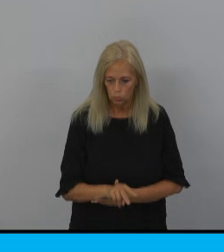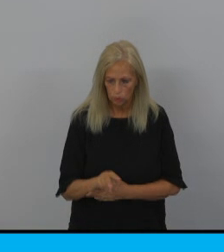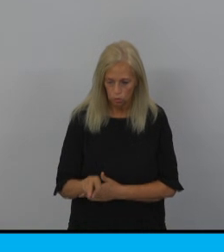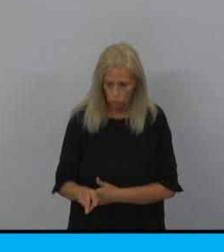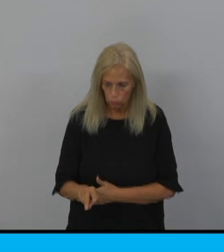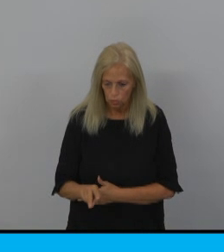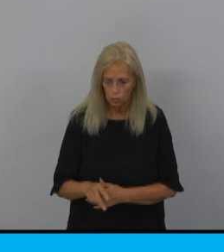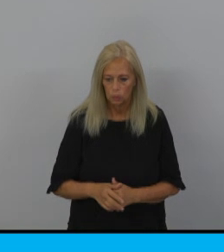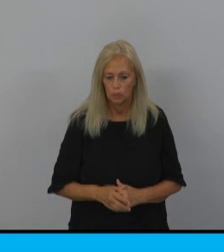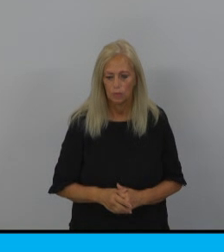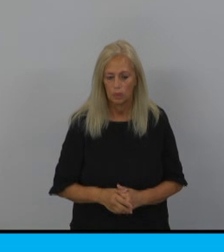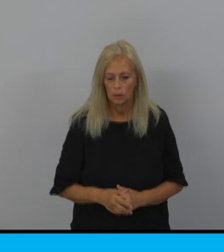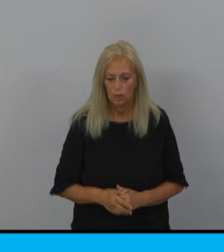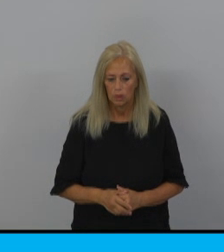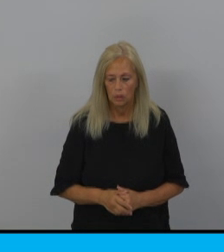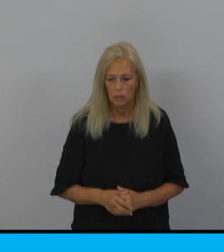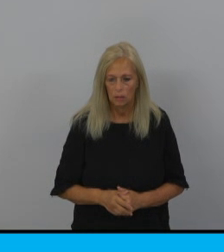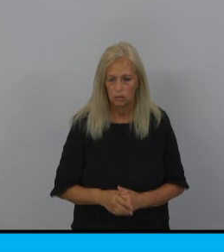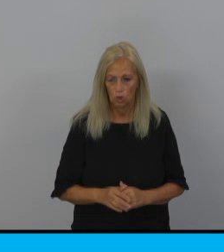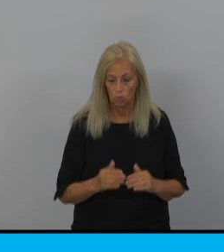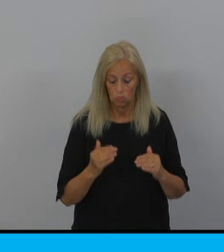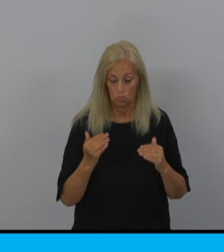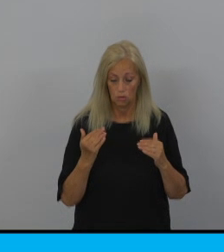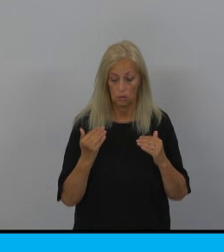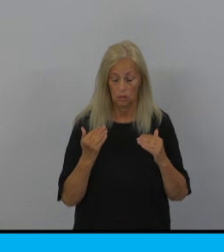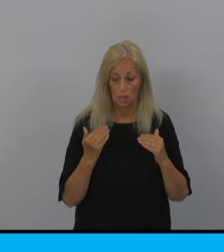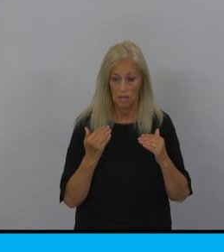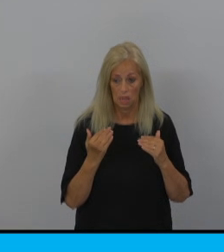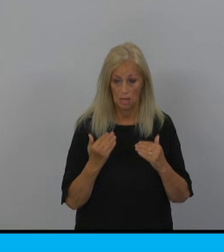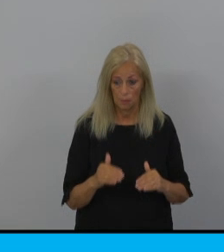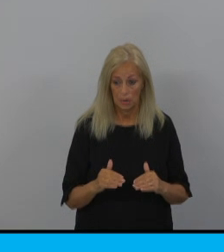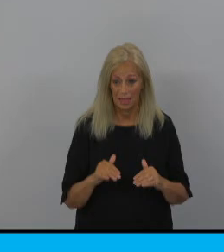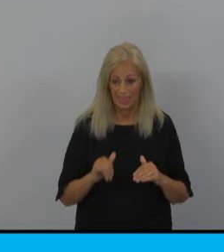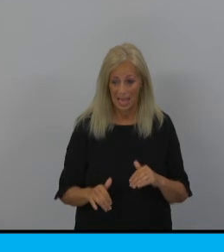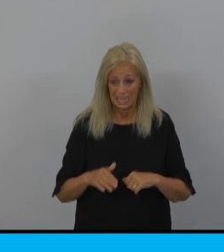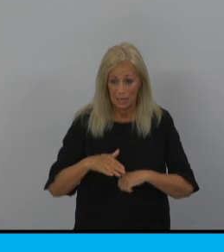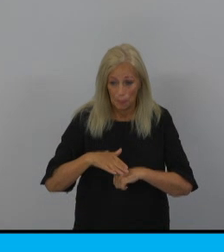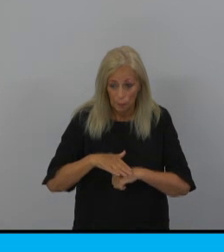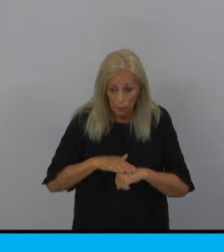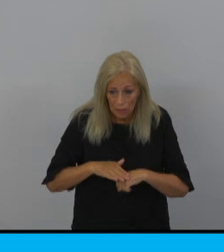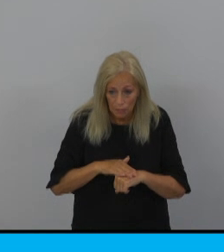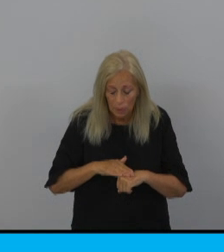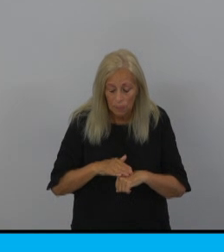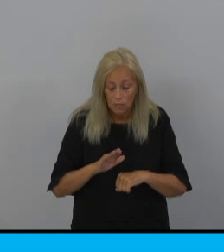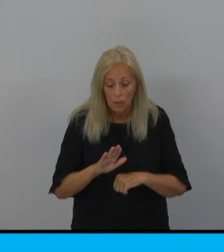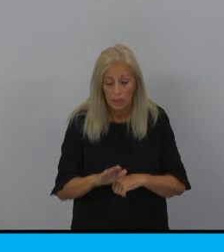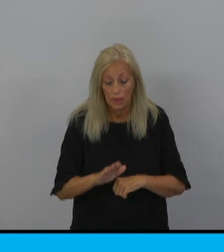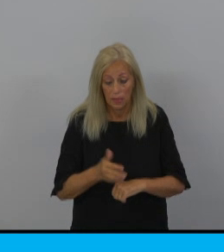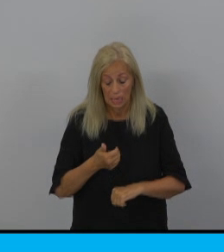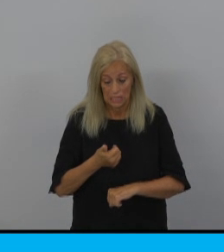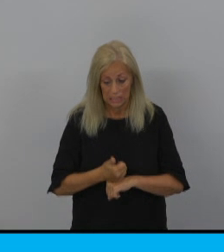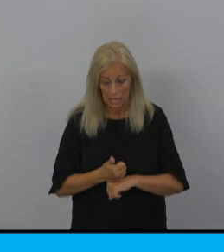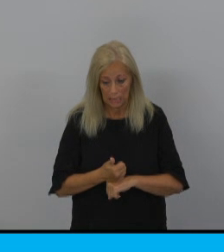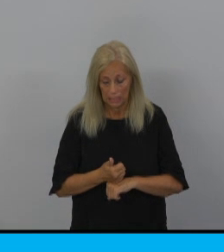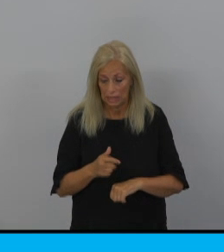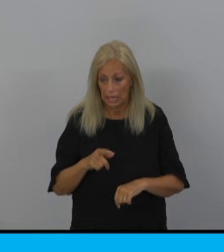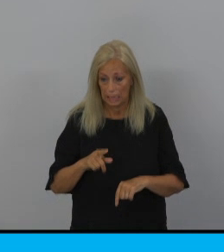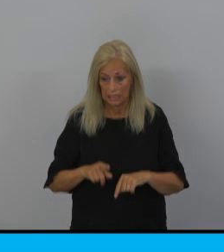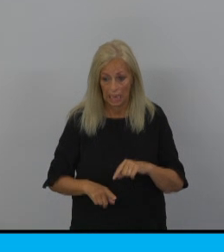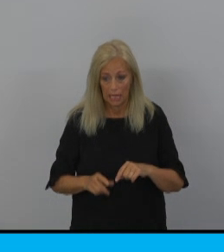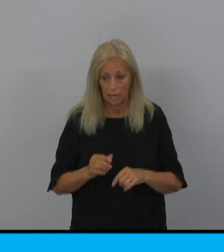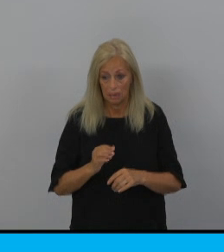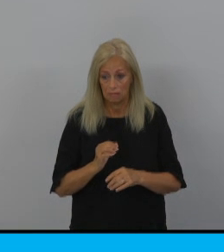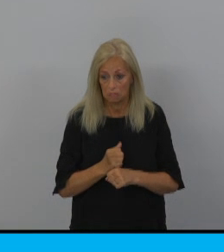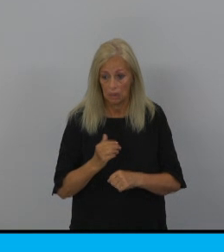63.22. And so the limitation, this is a minimum that they set that they can't make us